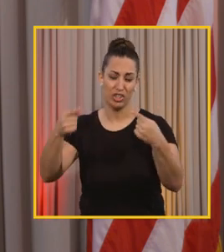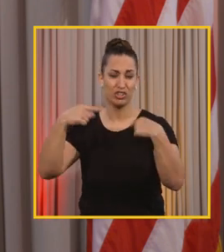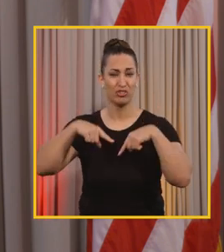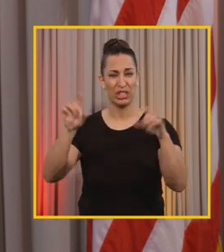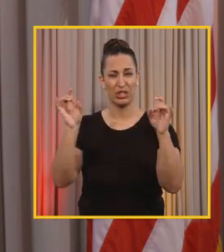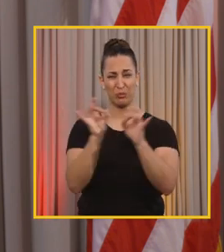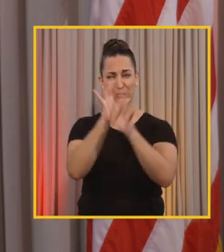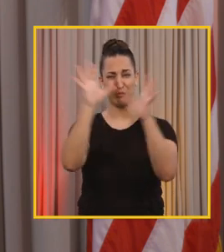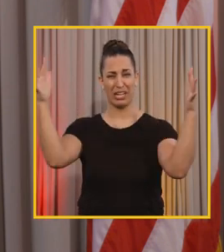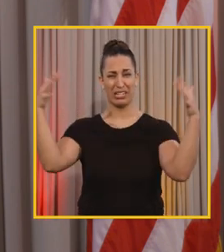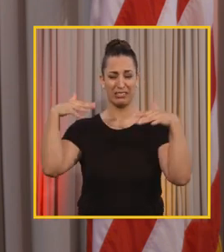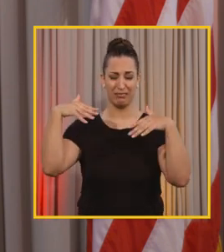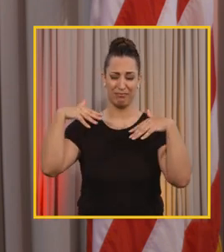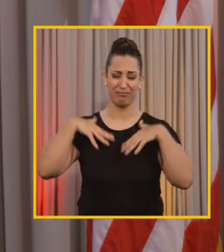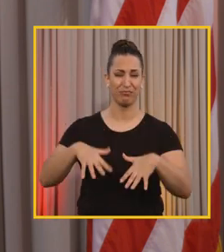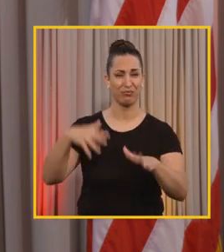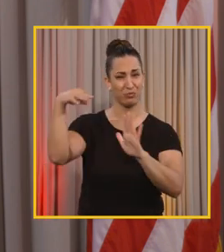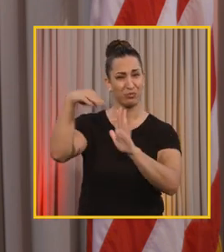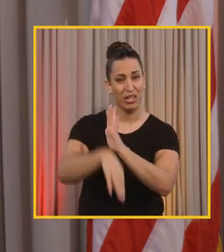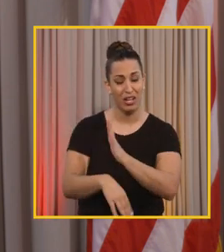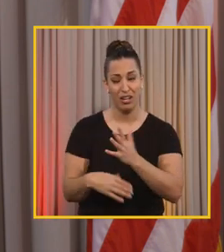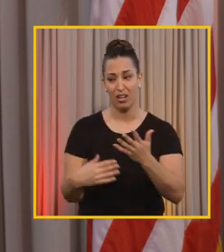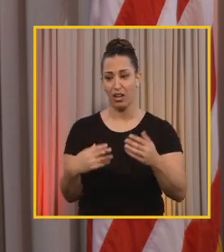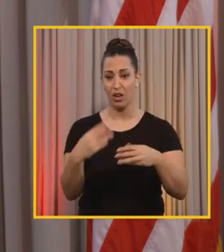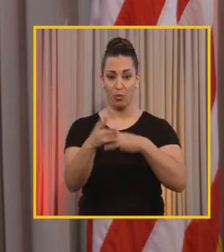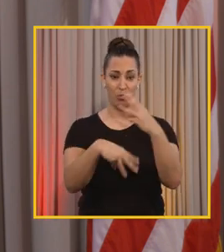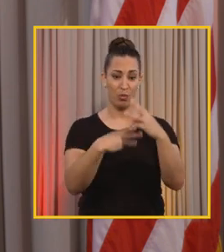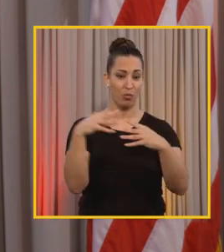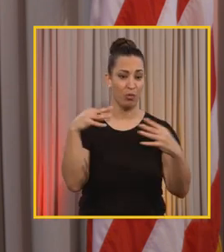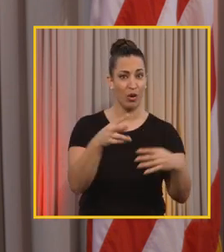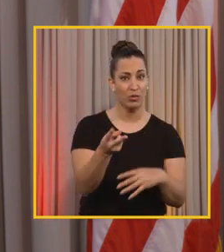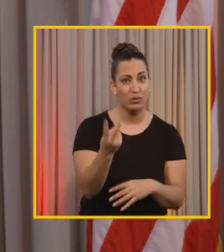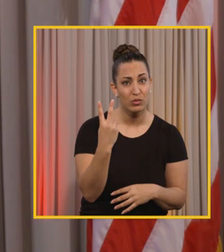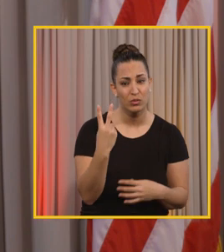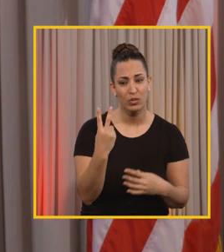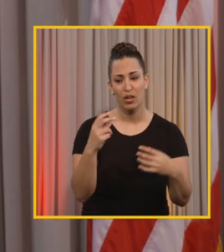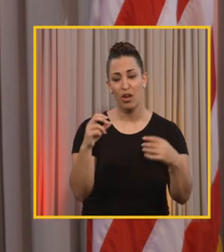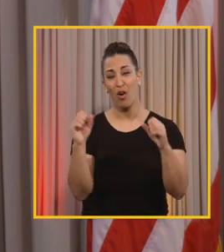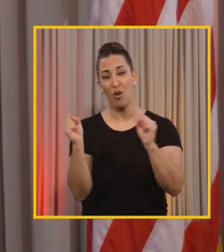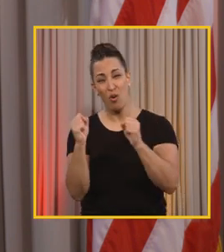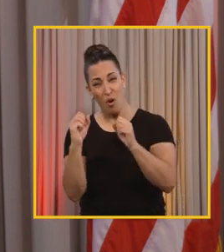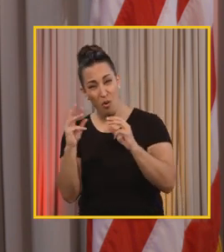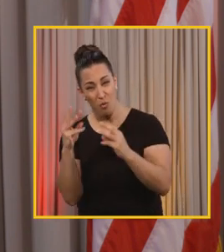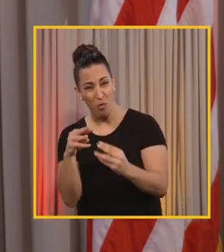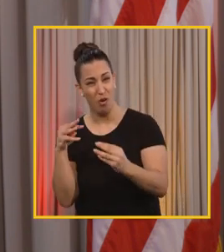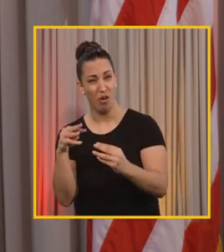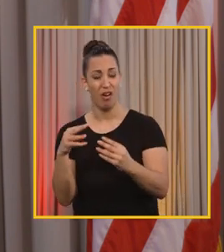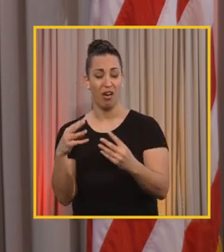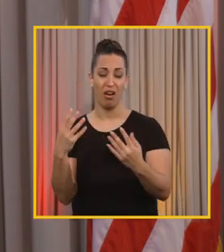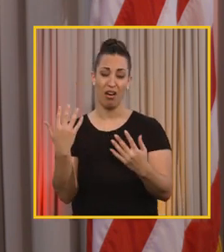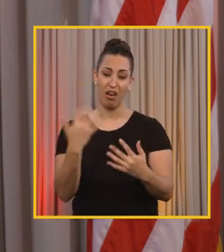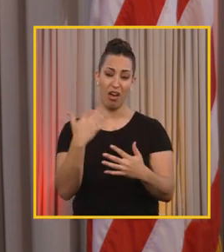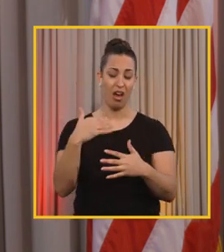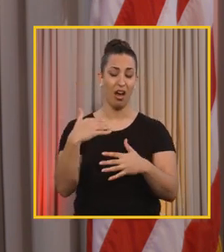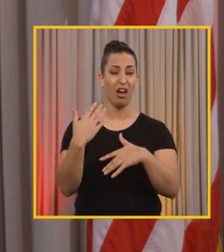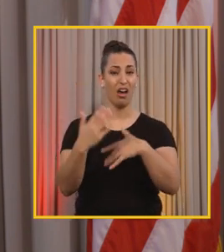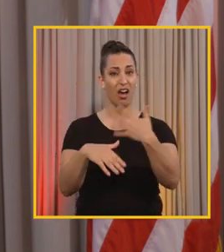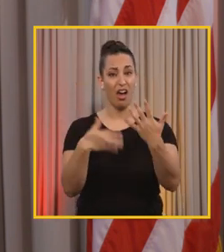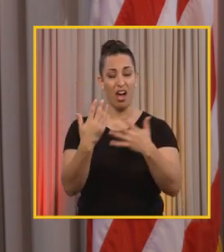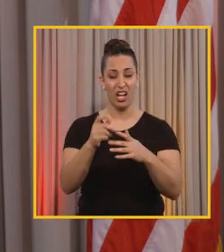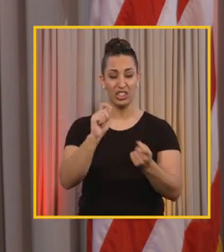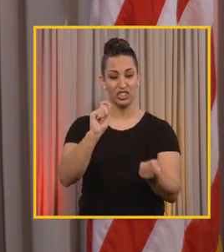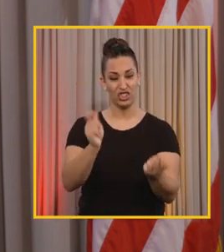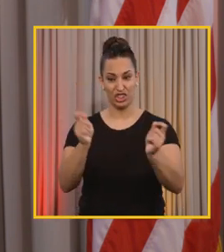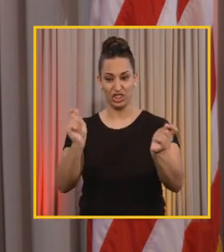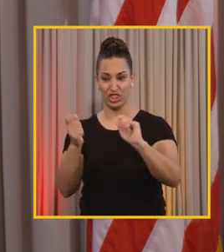women, through the epic struggles of the Great Depression, World War II,